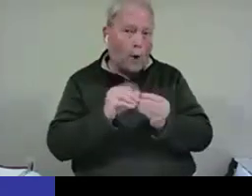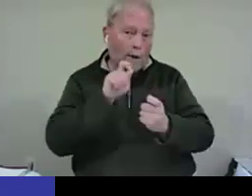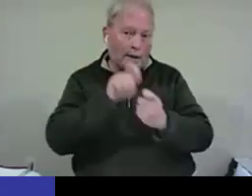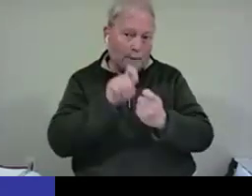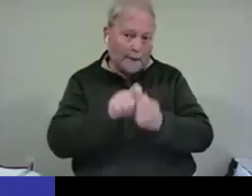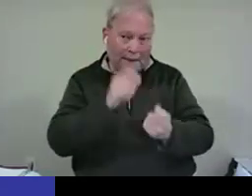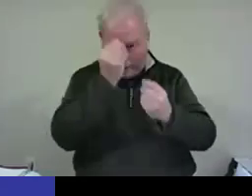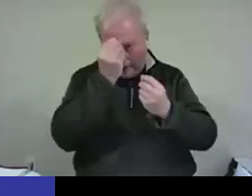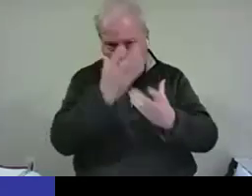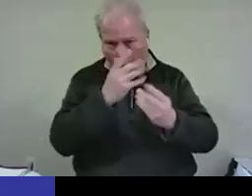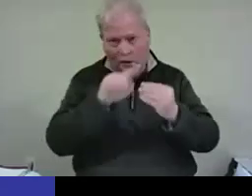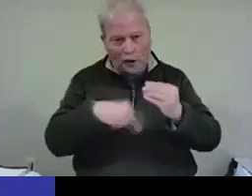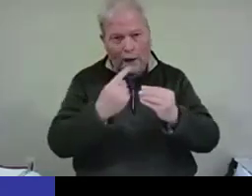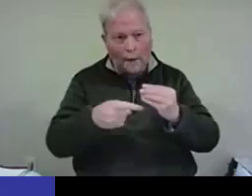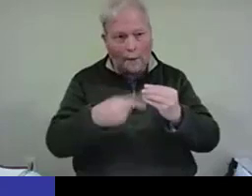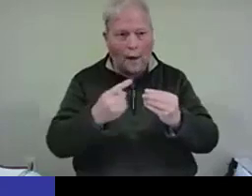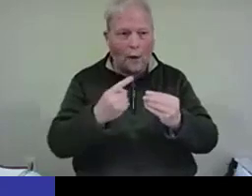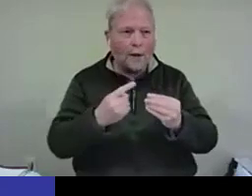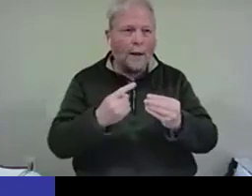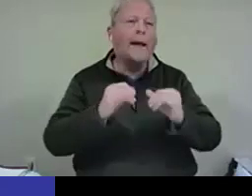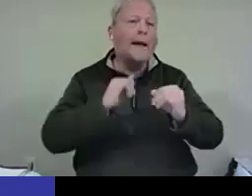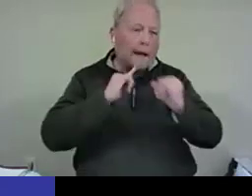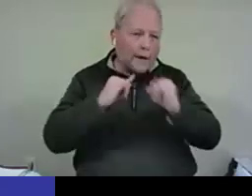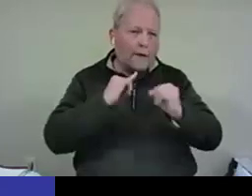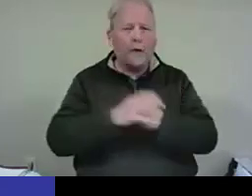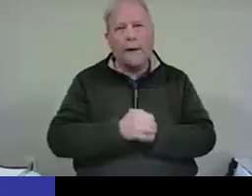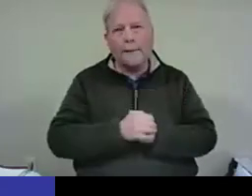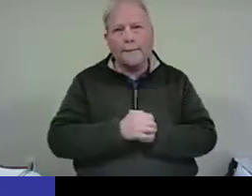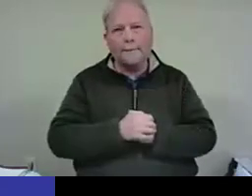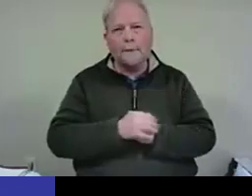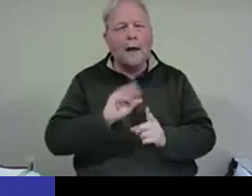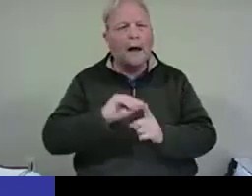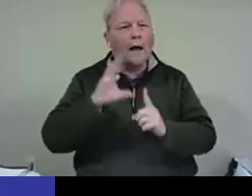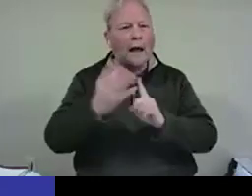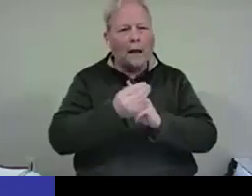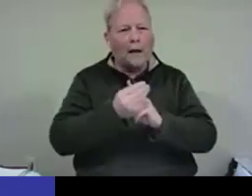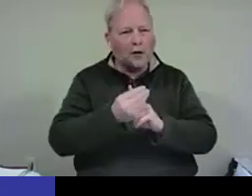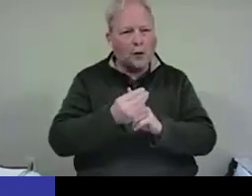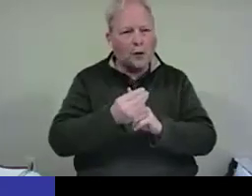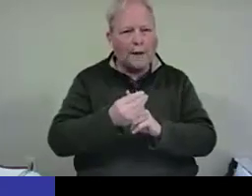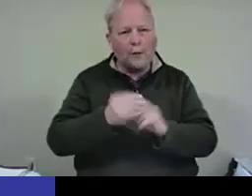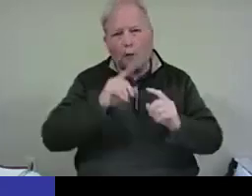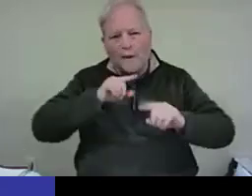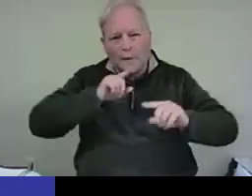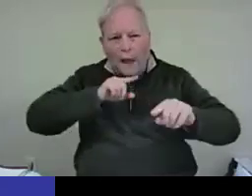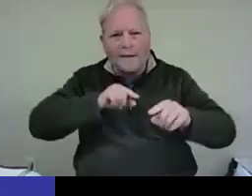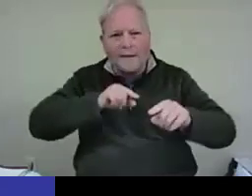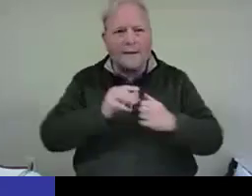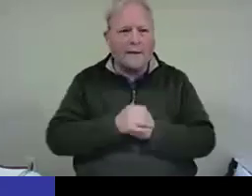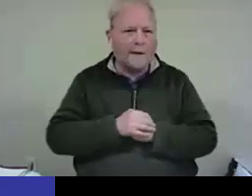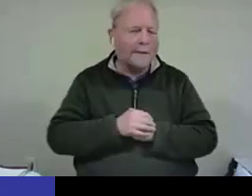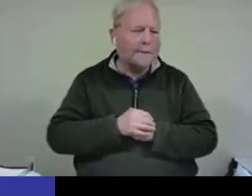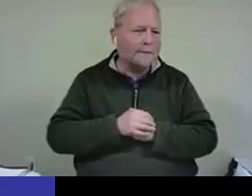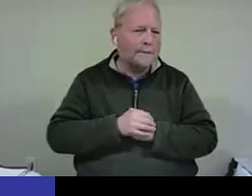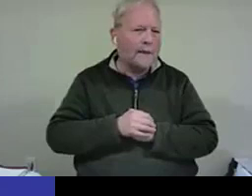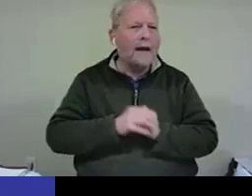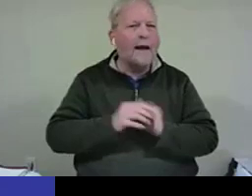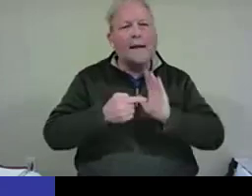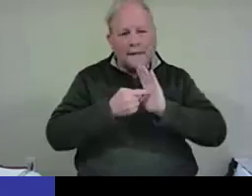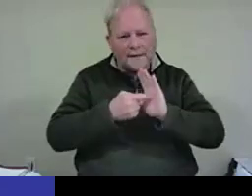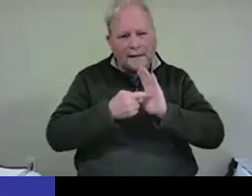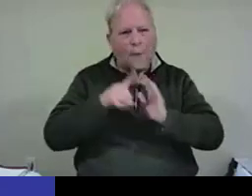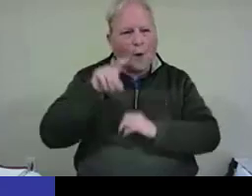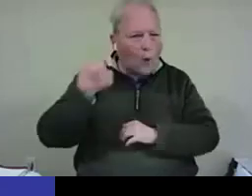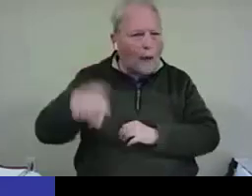culturally responsive interviewing, sample questions of culturally responsive interviews within culturally responsive